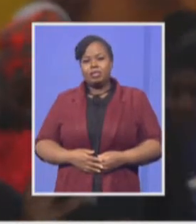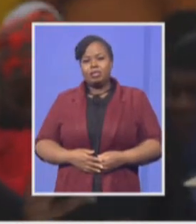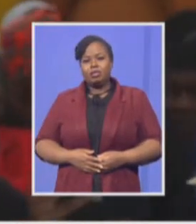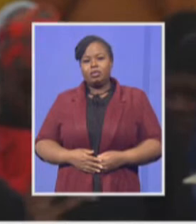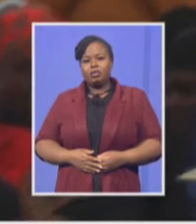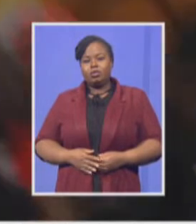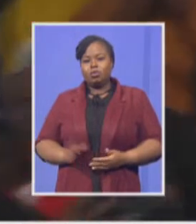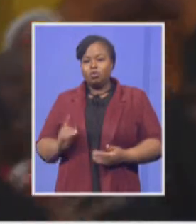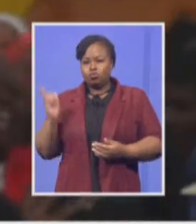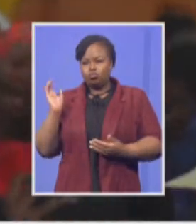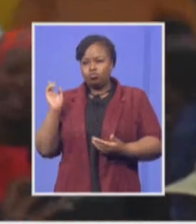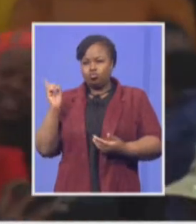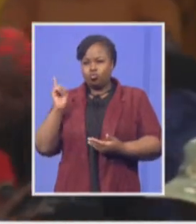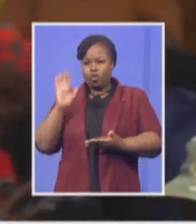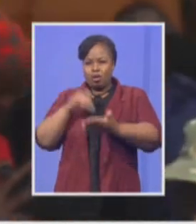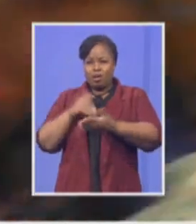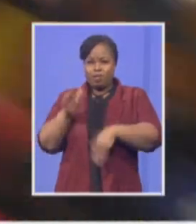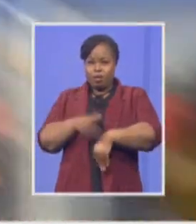nisesendleleni